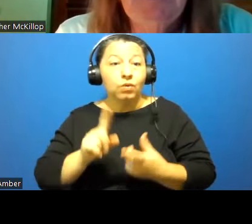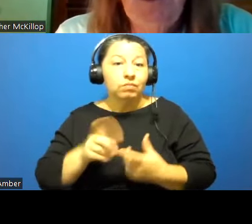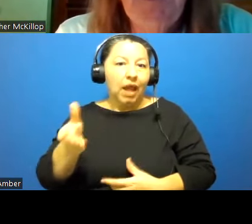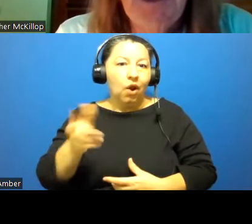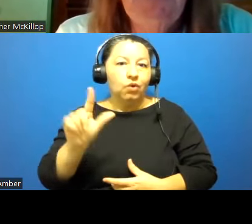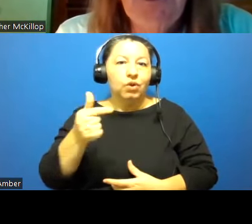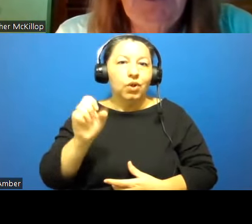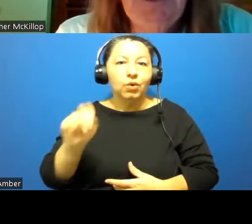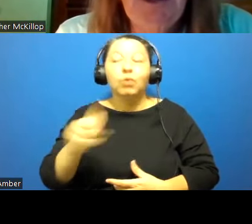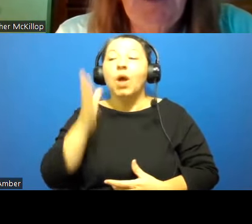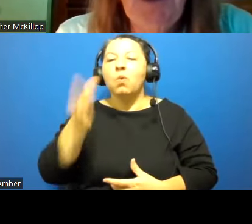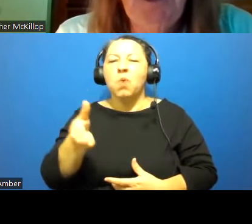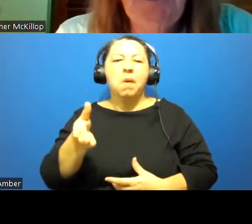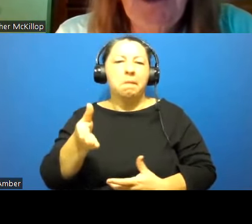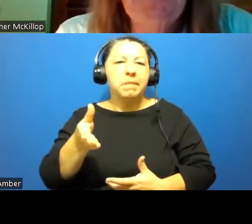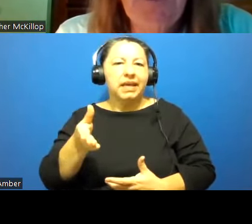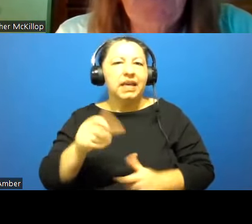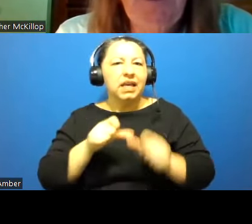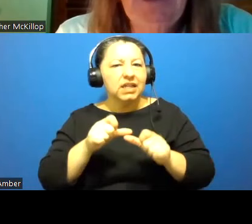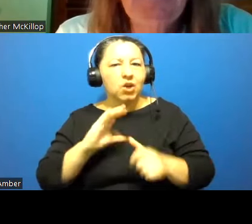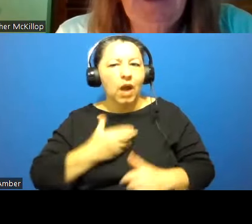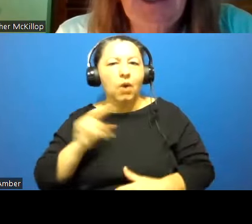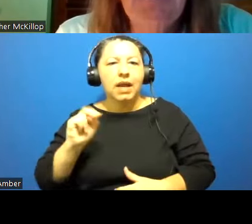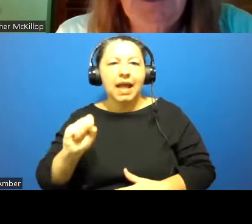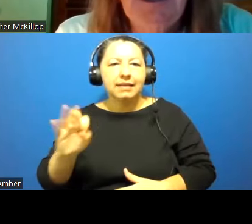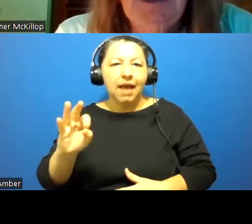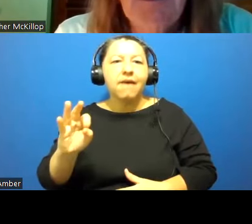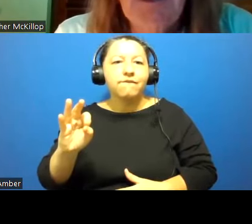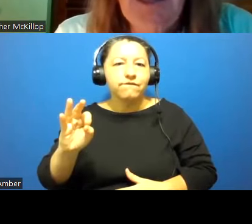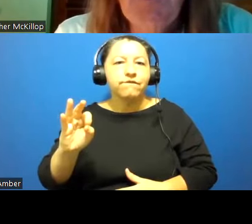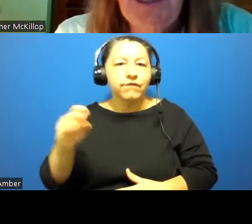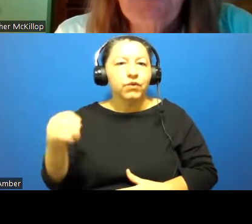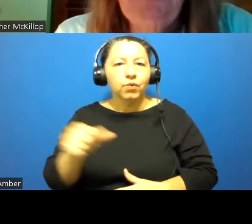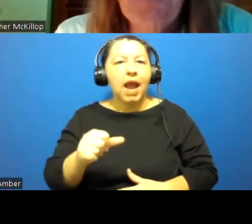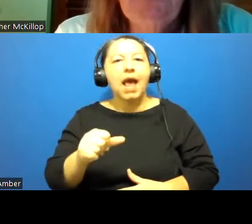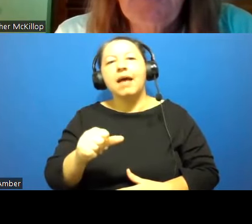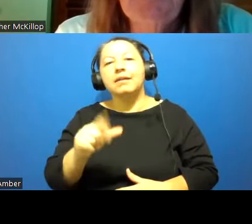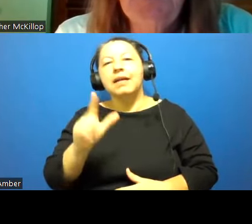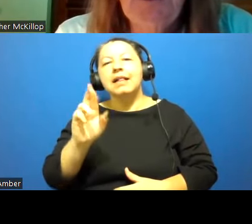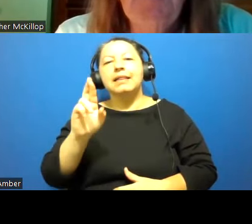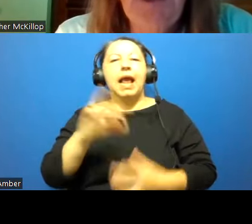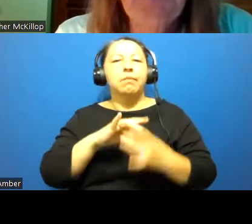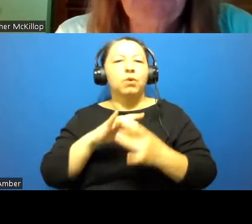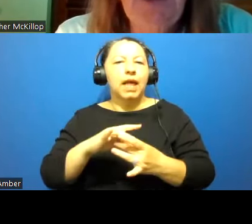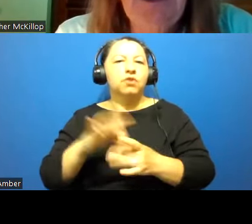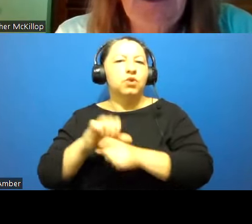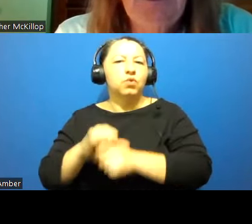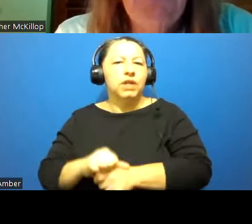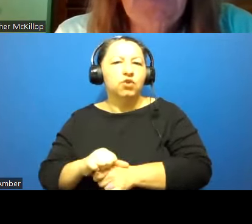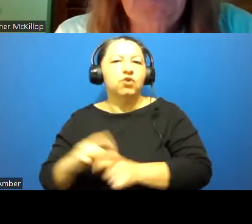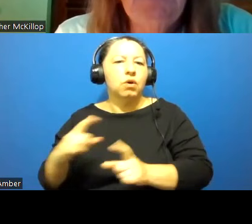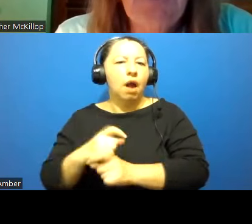and we'll be continuing our NSF grant, Labor Relations in a Traditional Complex